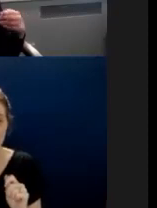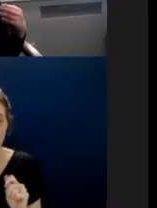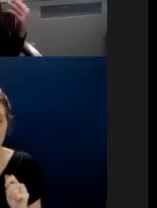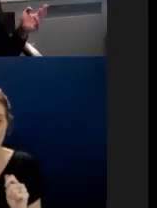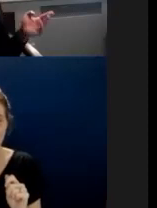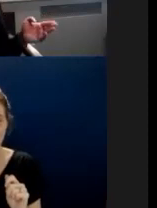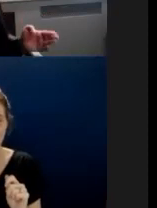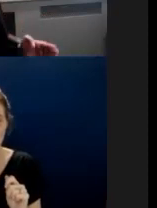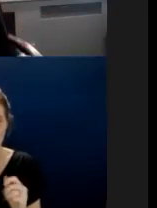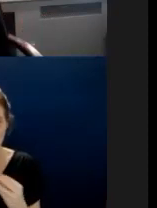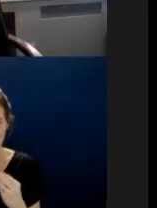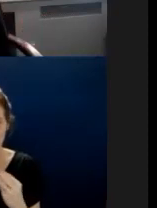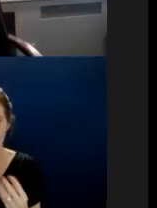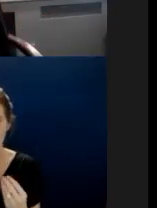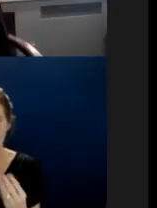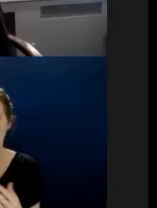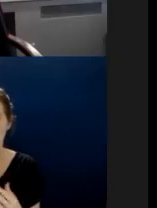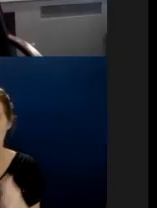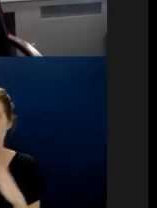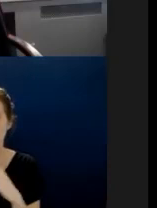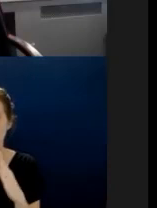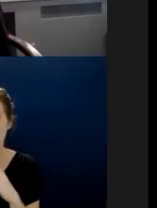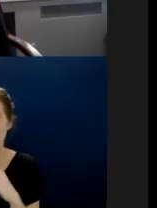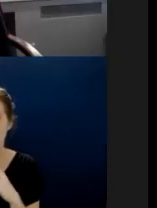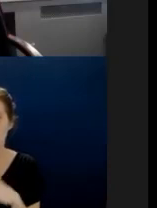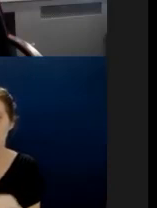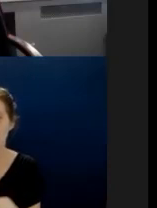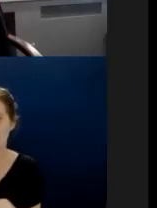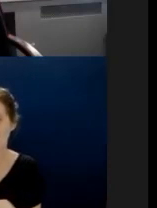best to inform town clerks about this in advance, though,